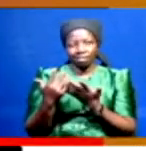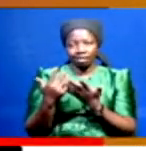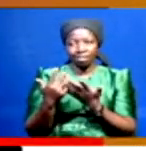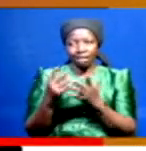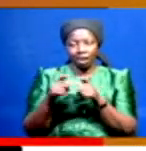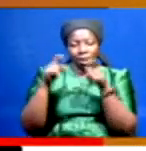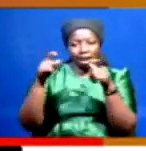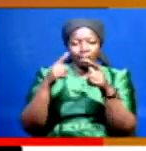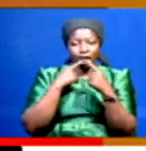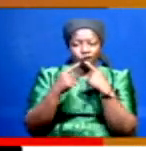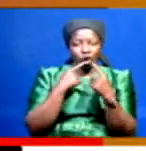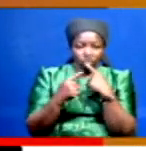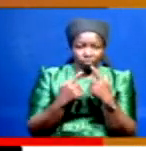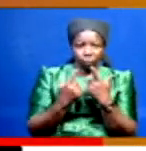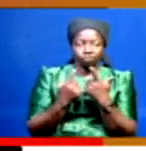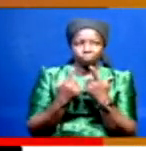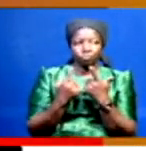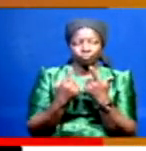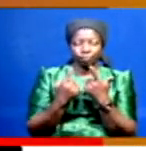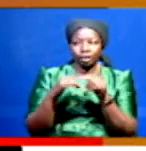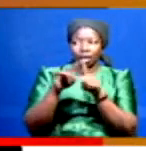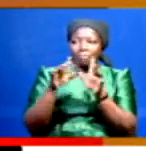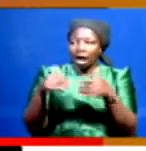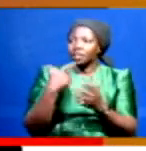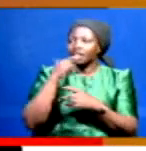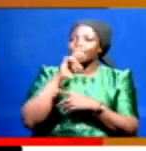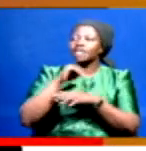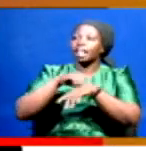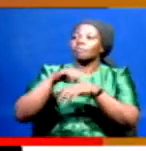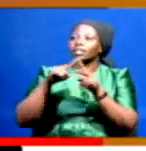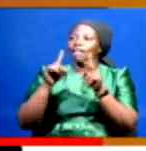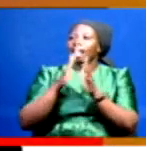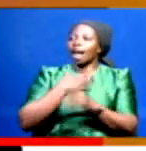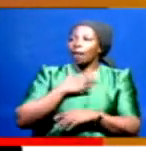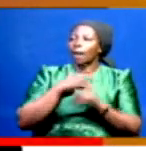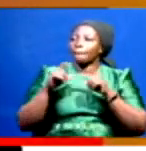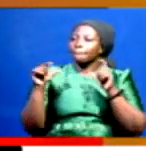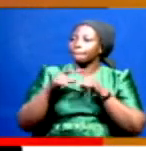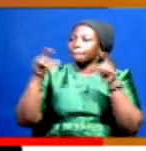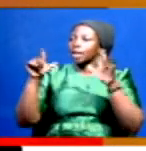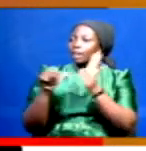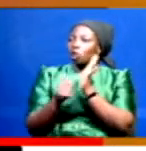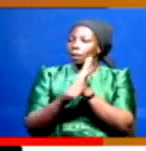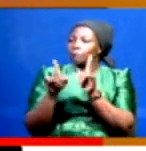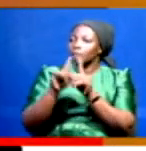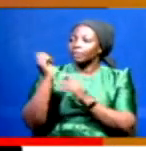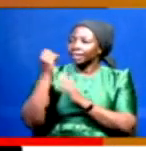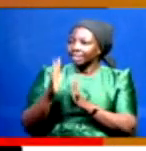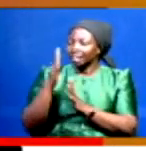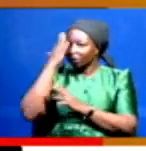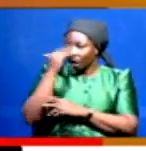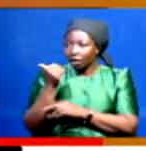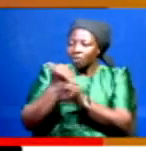wider conversation. Mm-hmm. Like I said when I was starting, yes, our biggest problem as Kenyans is just being reactive instead of